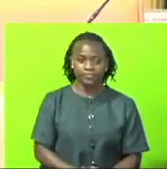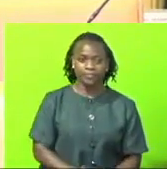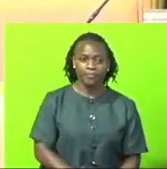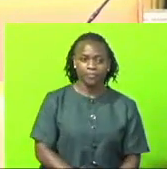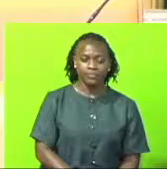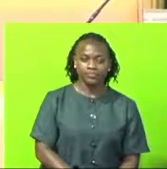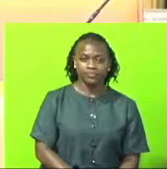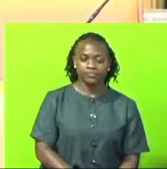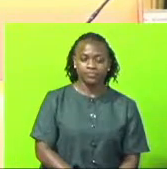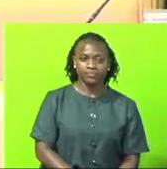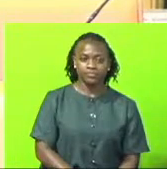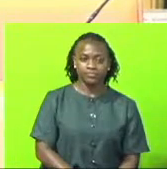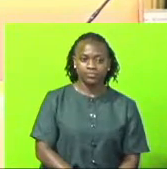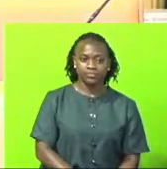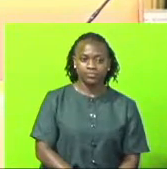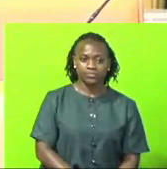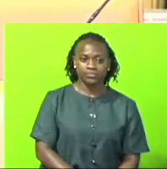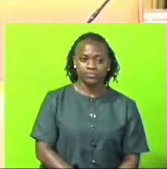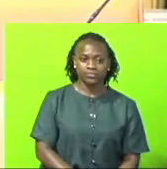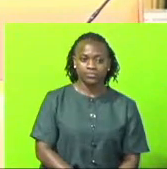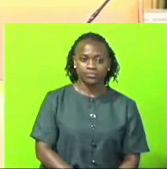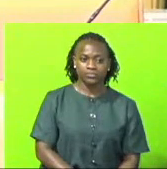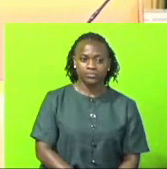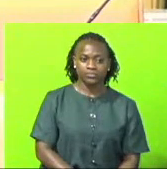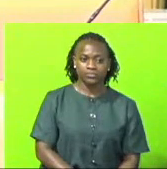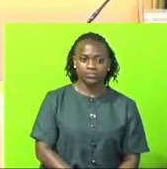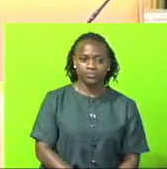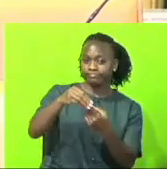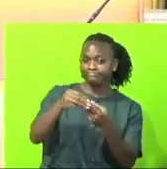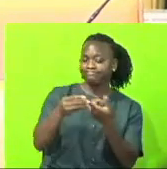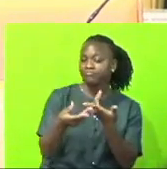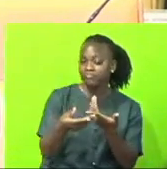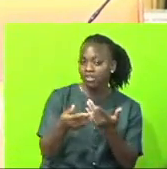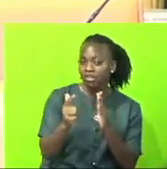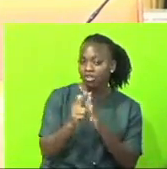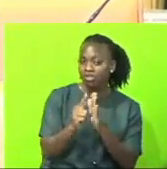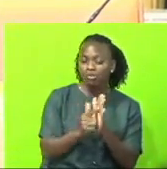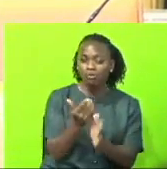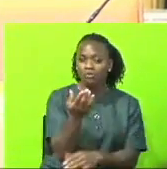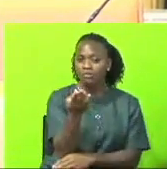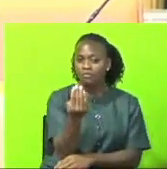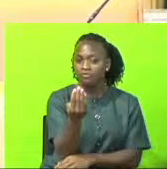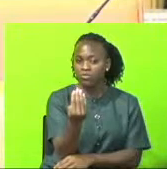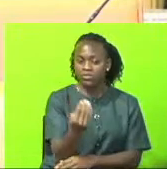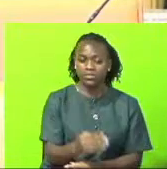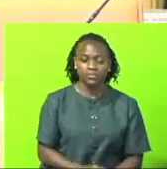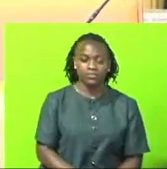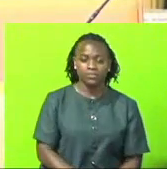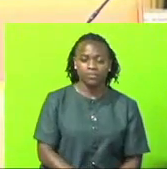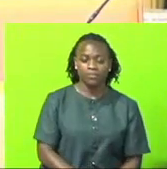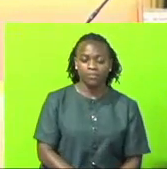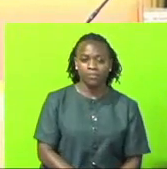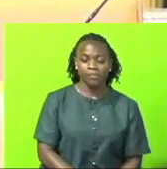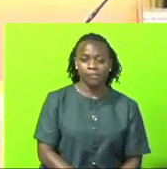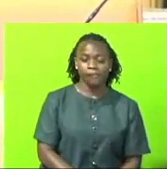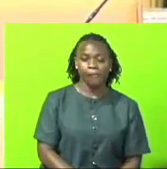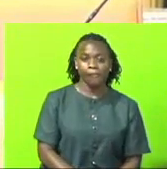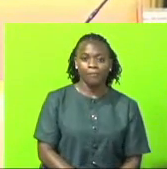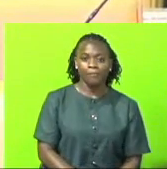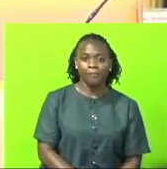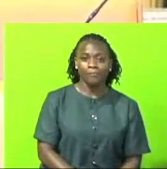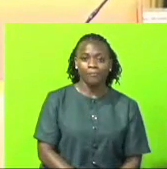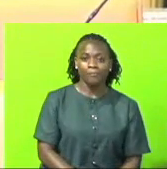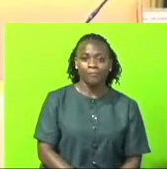Regulation, Mr. Speaker, particularly Regulation 14. Mr. Speaker, Regulation